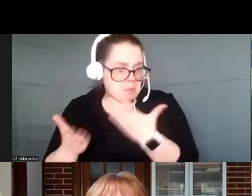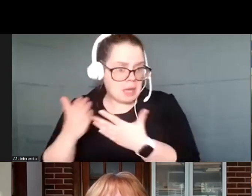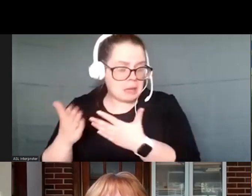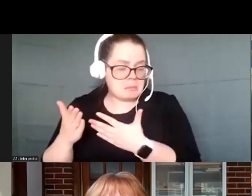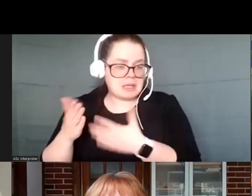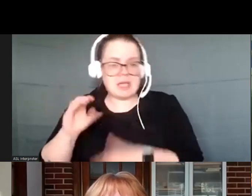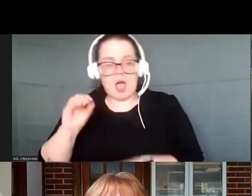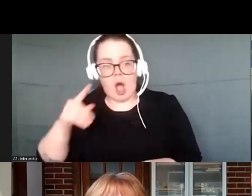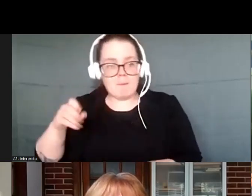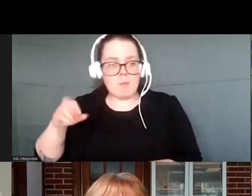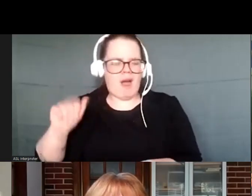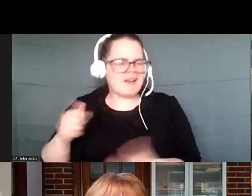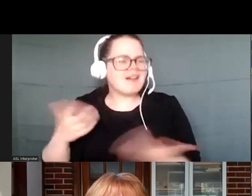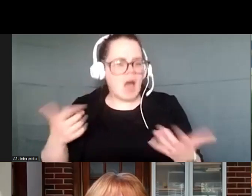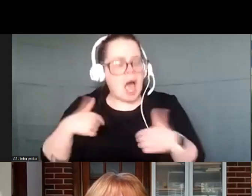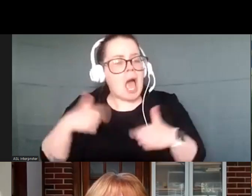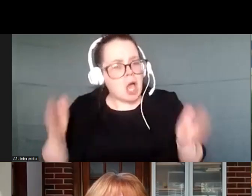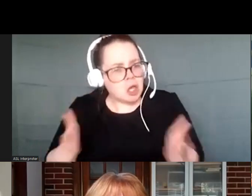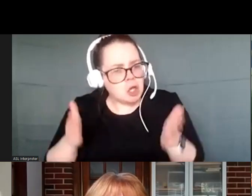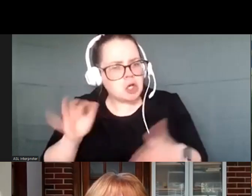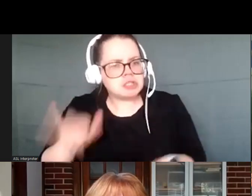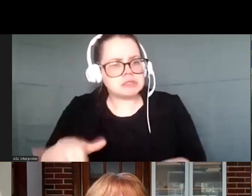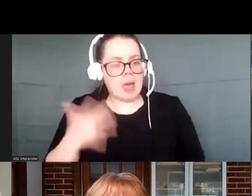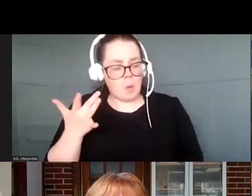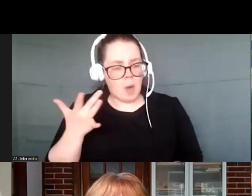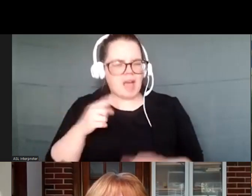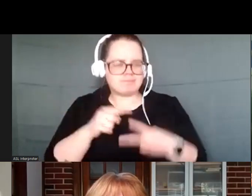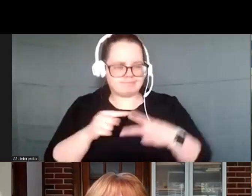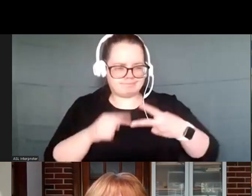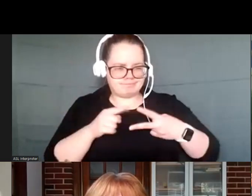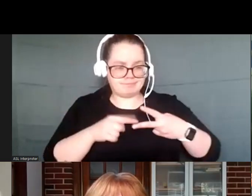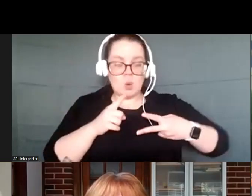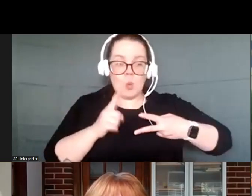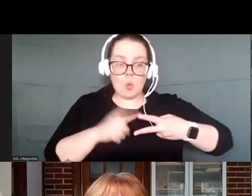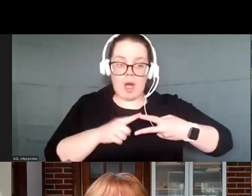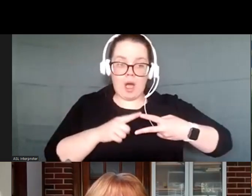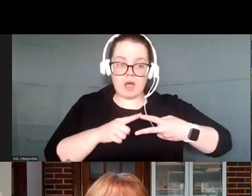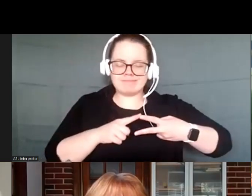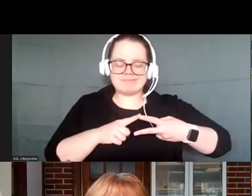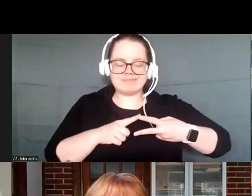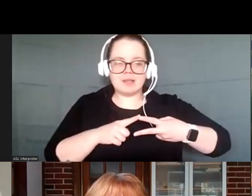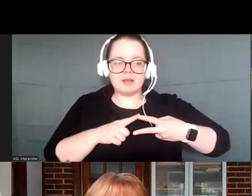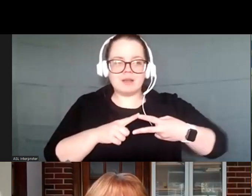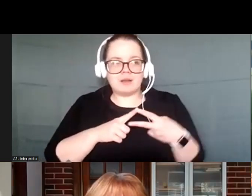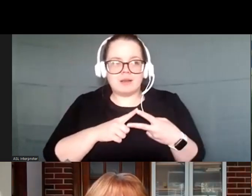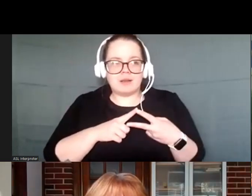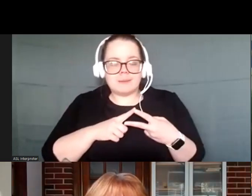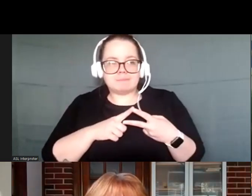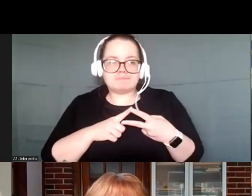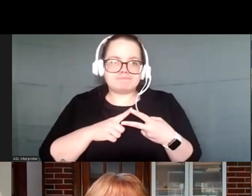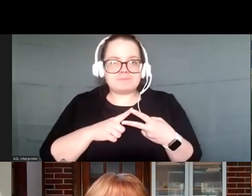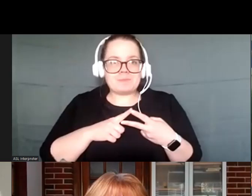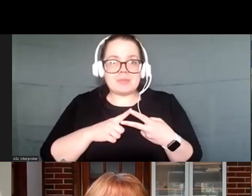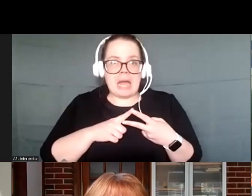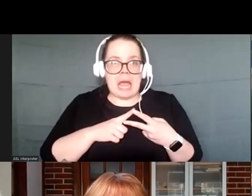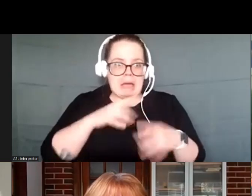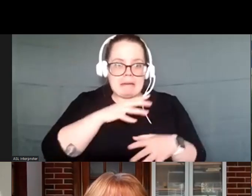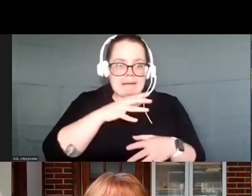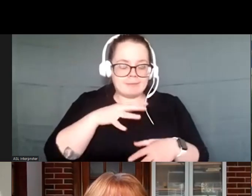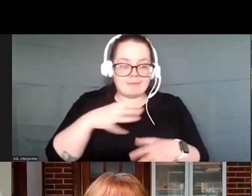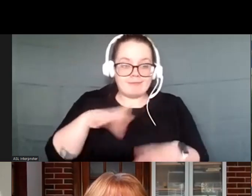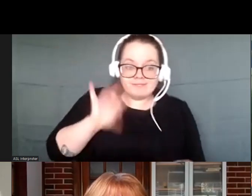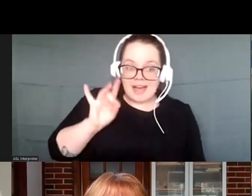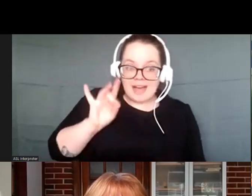we weren't having that much success with him in getting gigs,